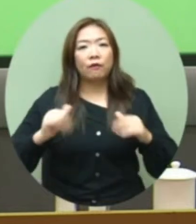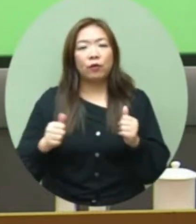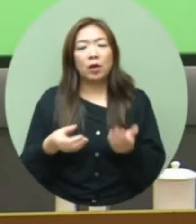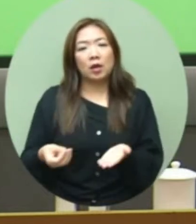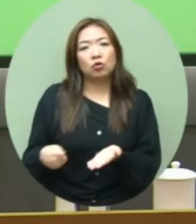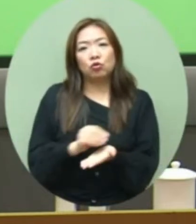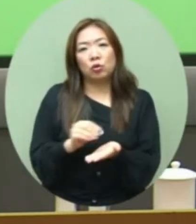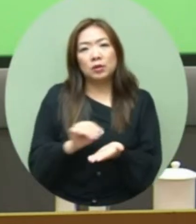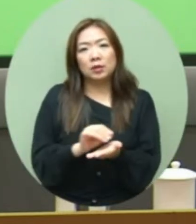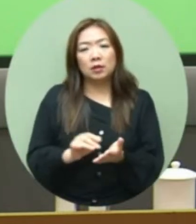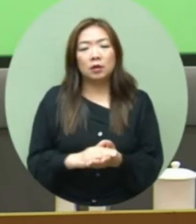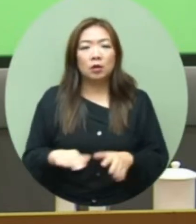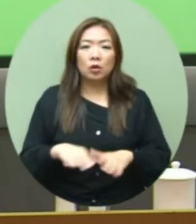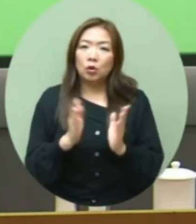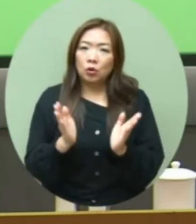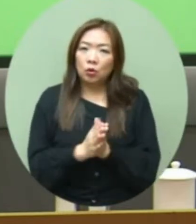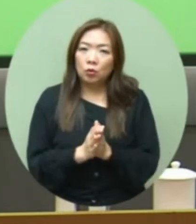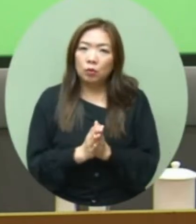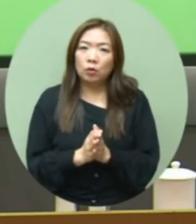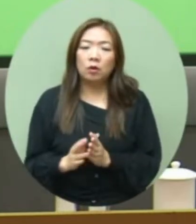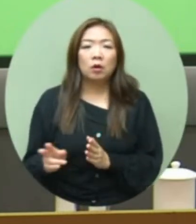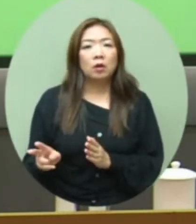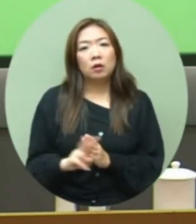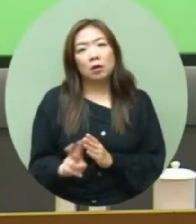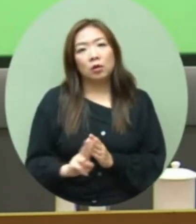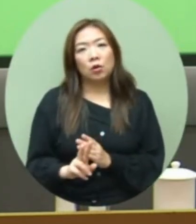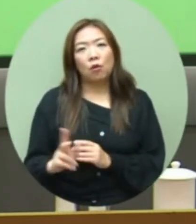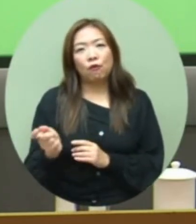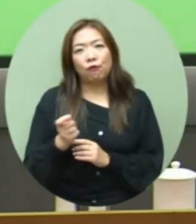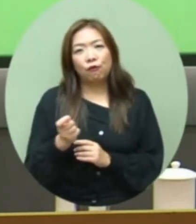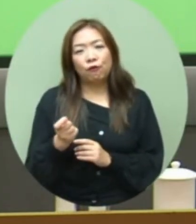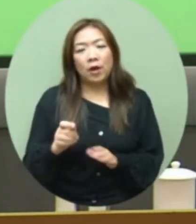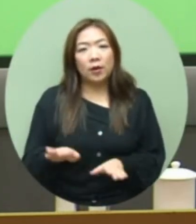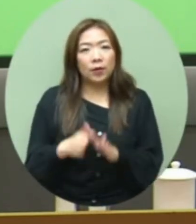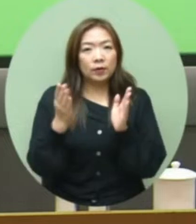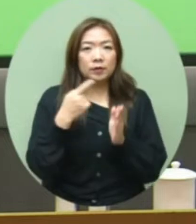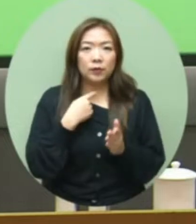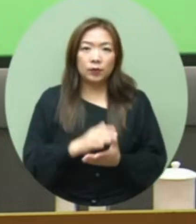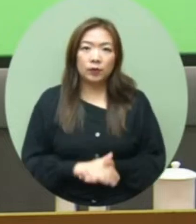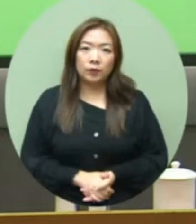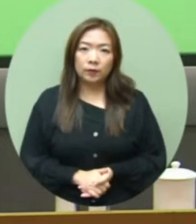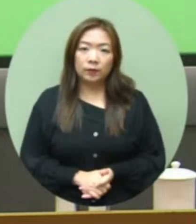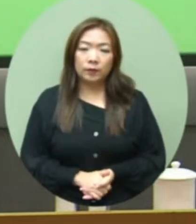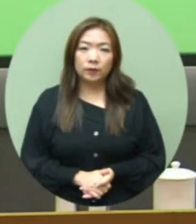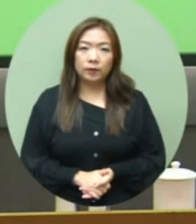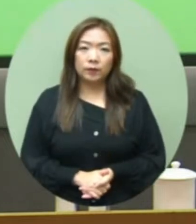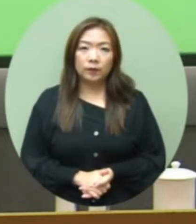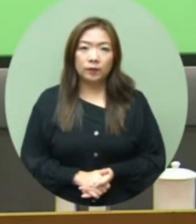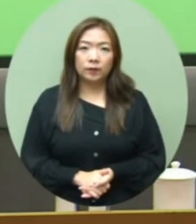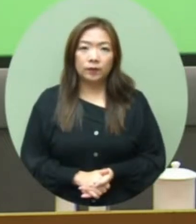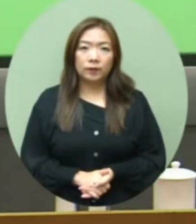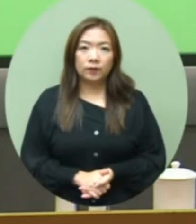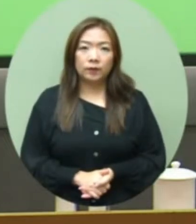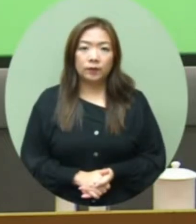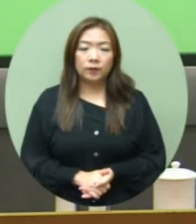We have this chapter on people's well-being. You will see those measures in place soon.